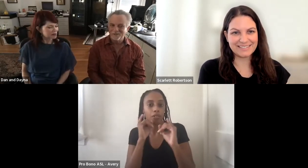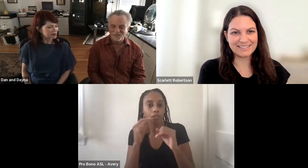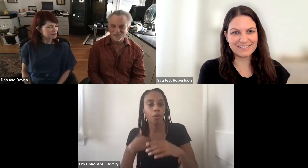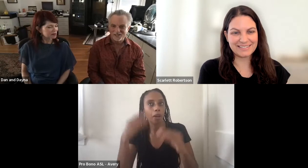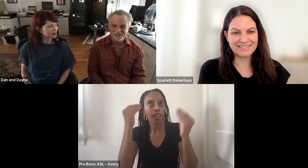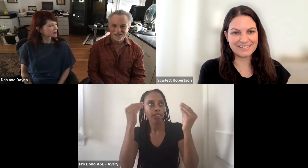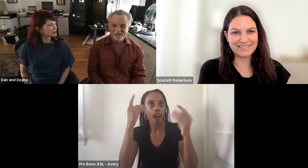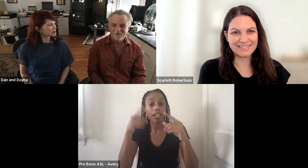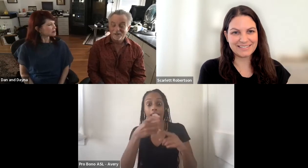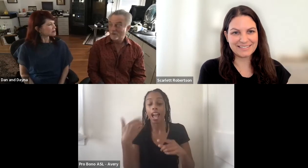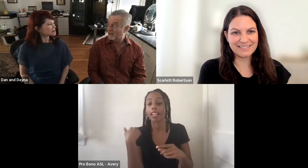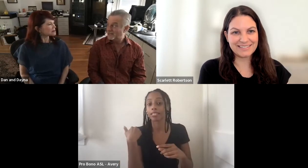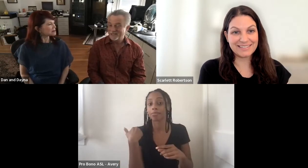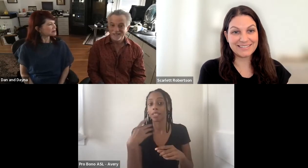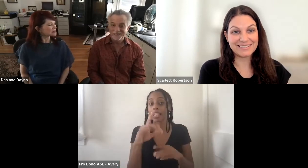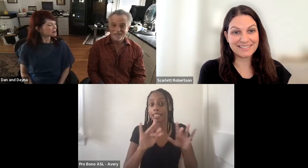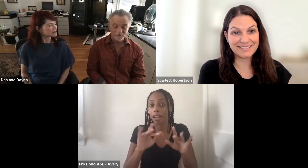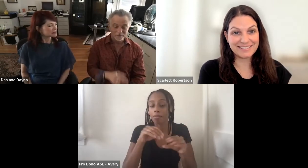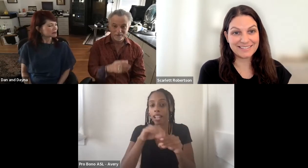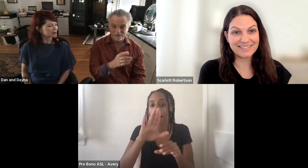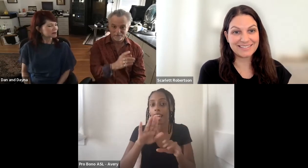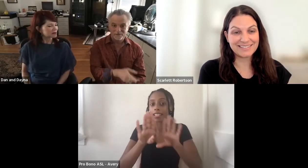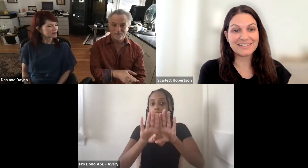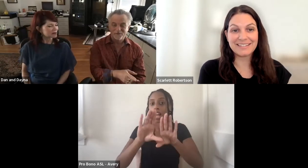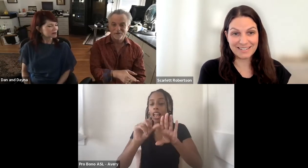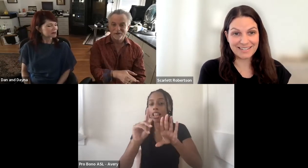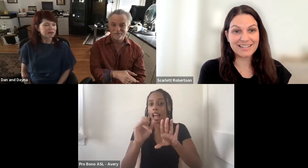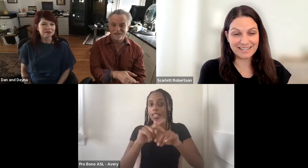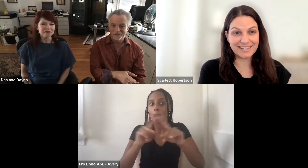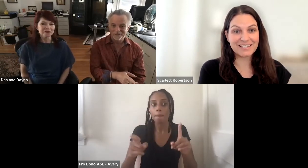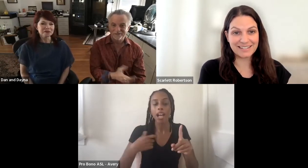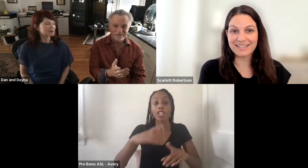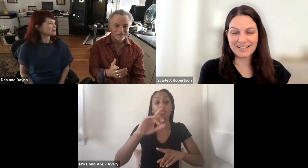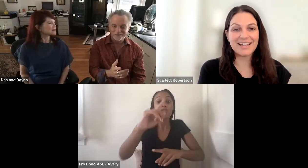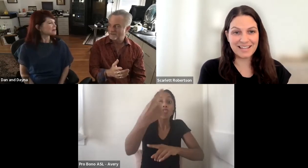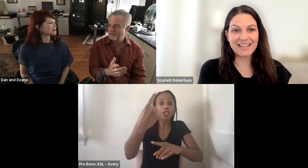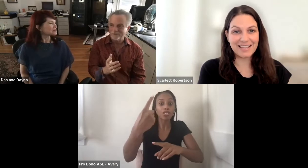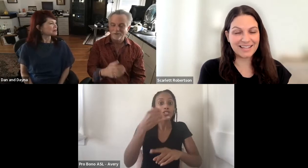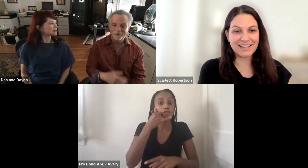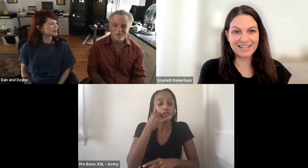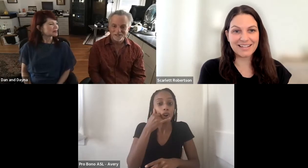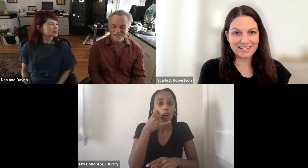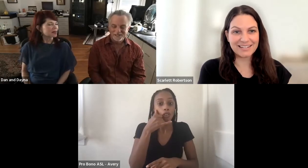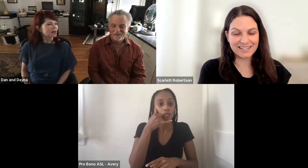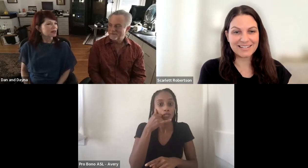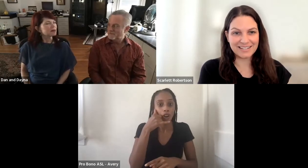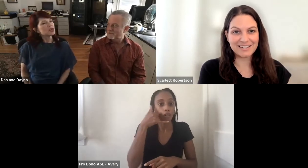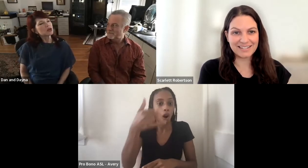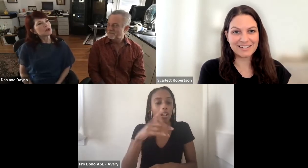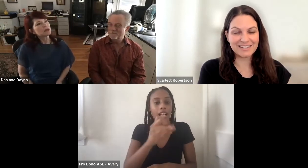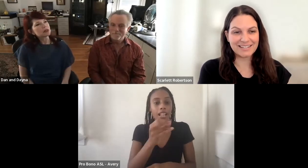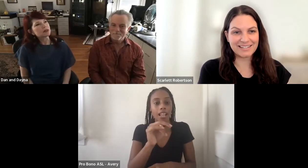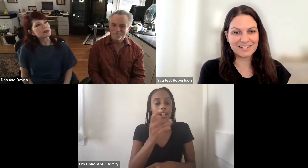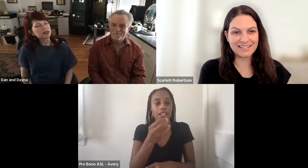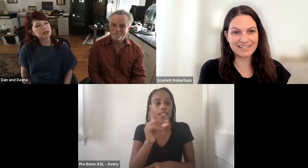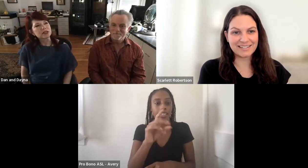had tapes in his closet. We didn't realize that he had tapes going back to the very first phone call he made to Leonard in 1973 or whatever it was. I mean, you